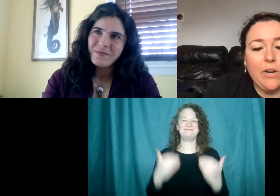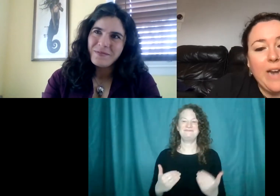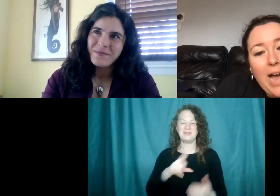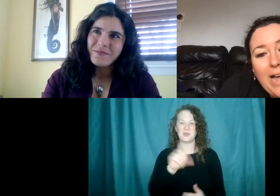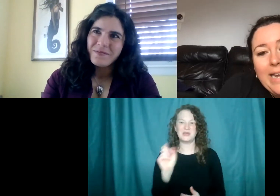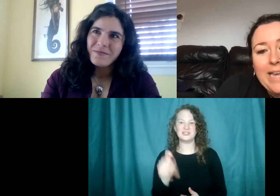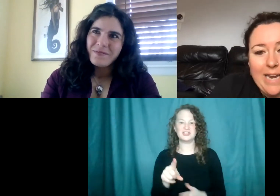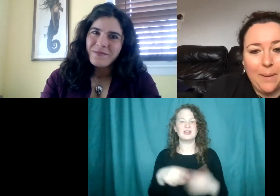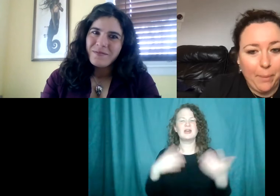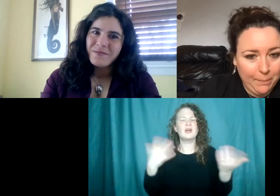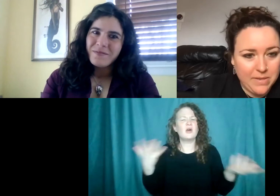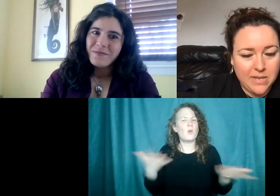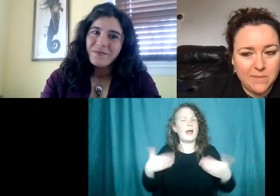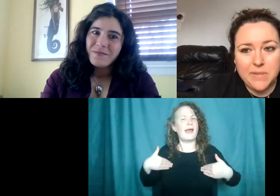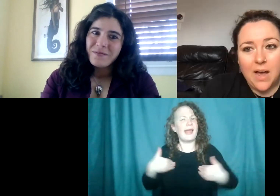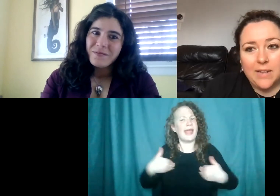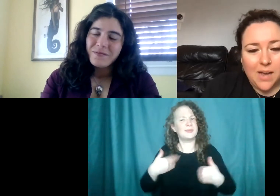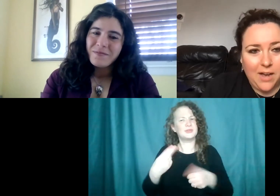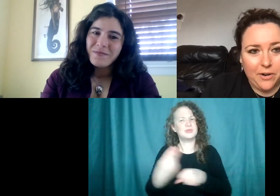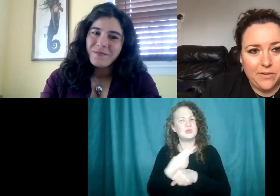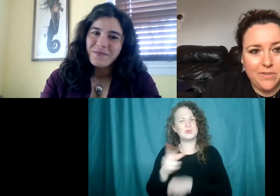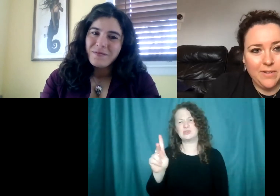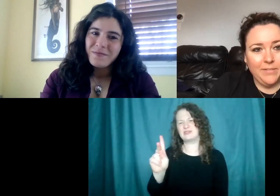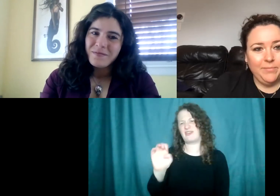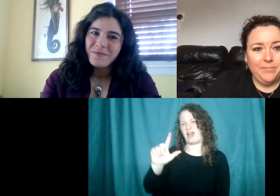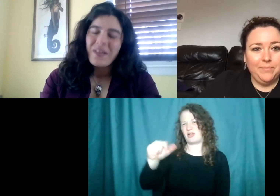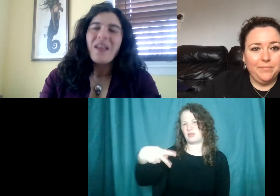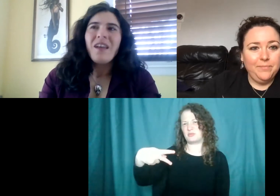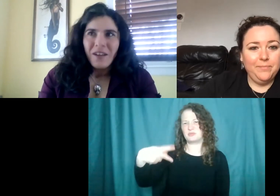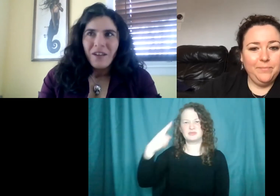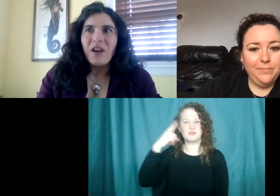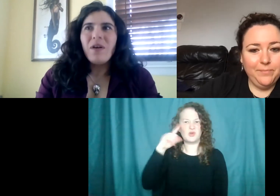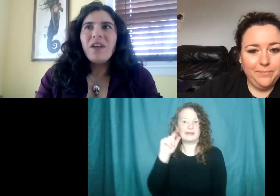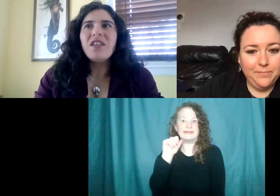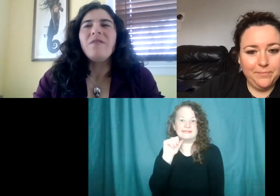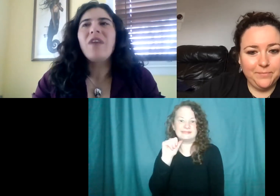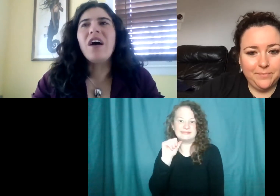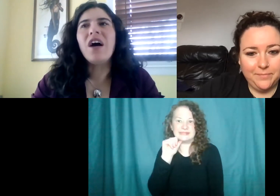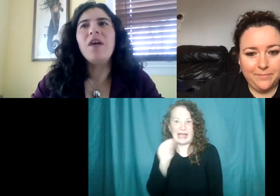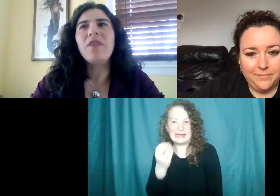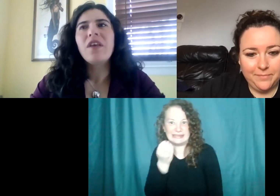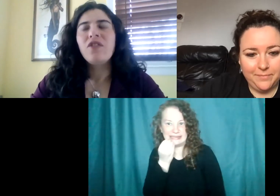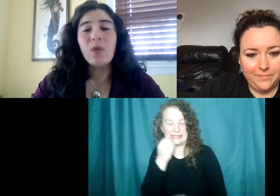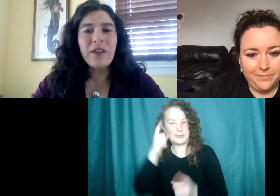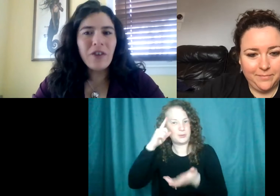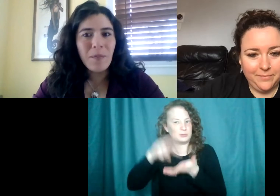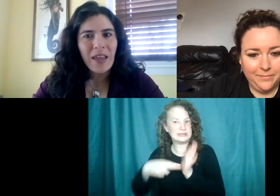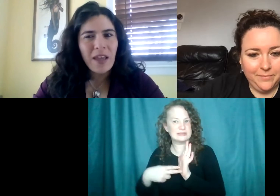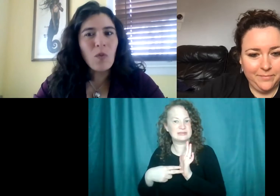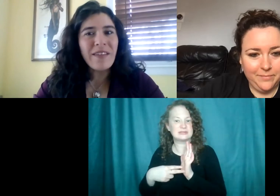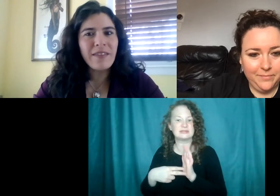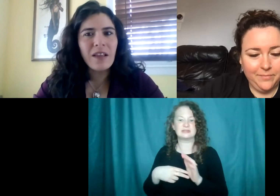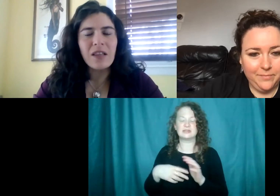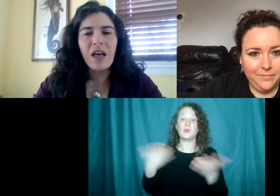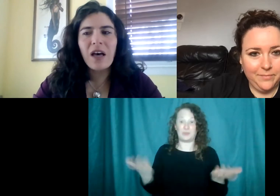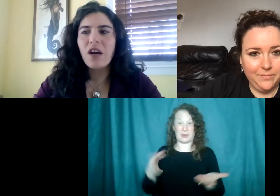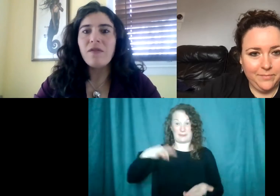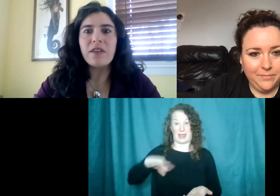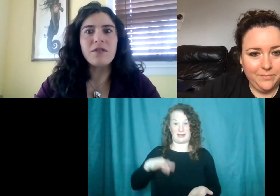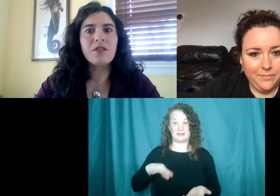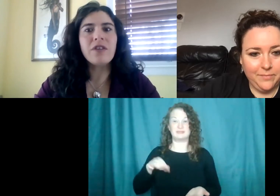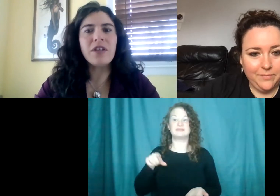kelp for non-eating purposes besides otters? Great question. So here in Maine, we see a